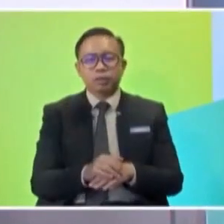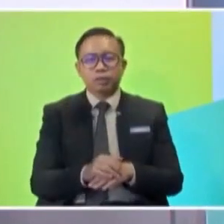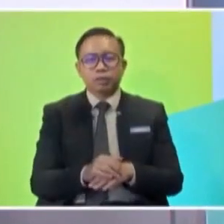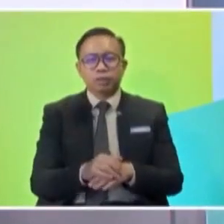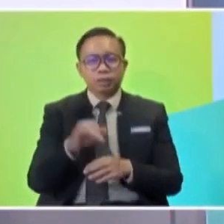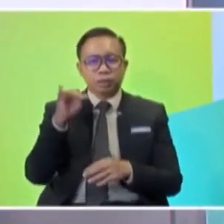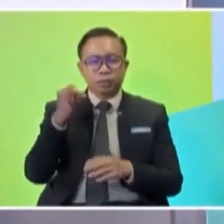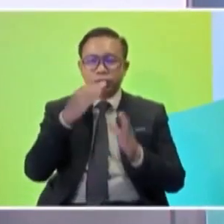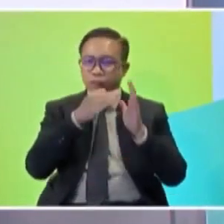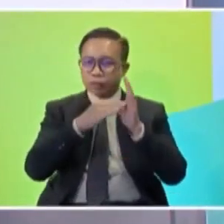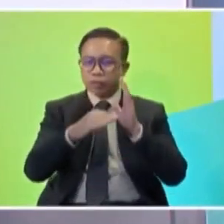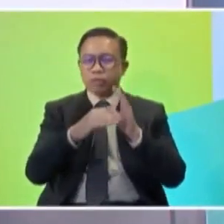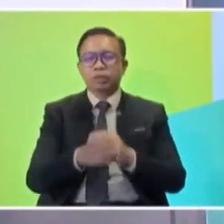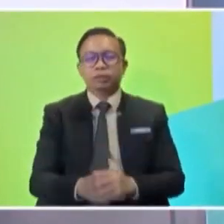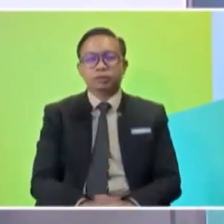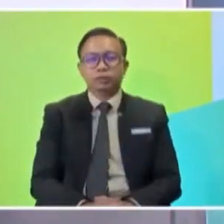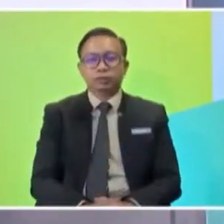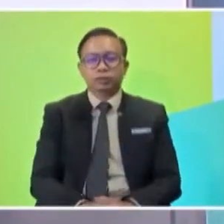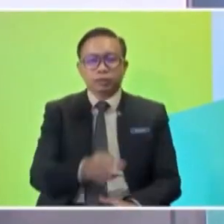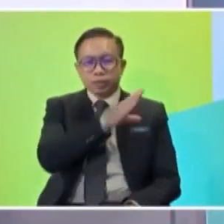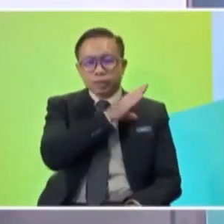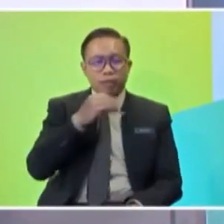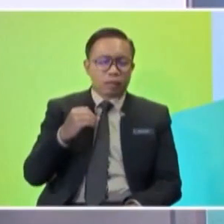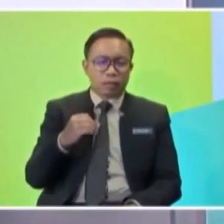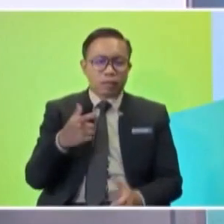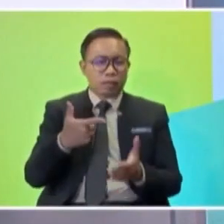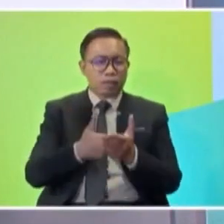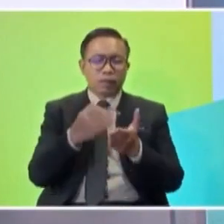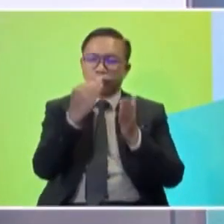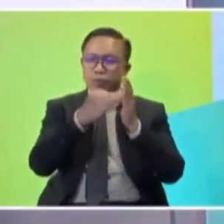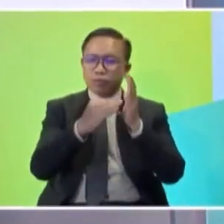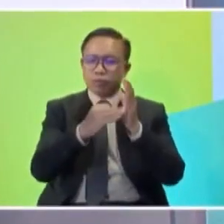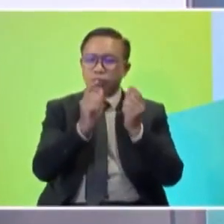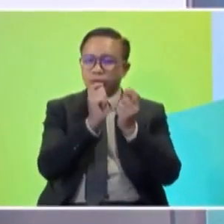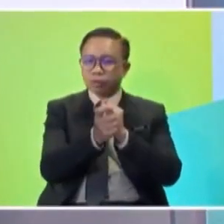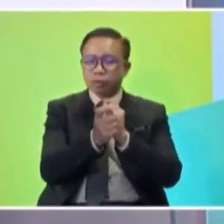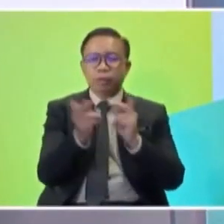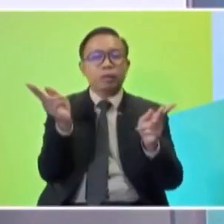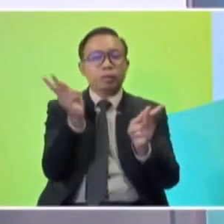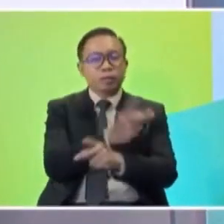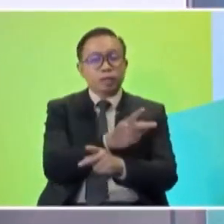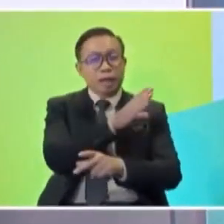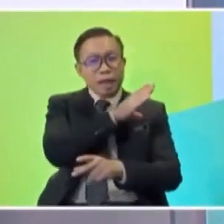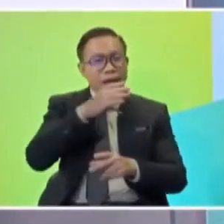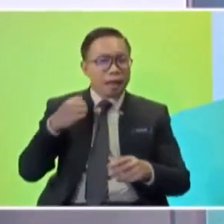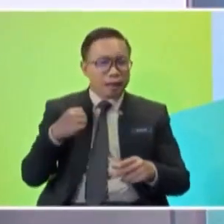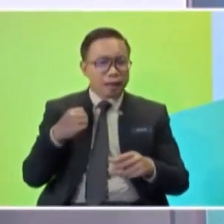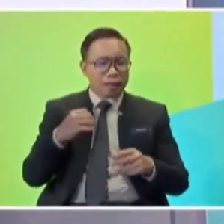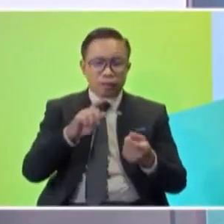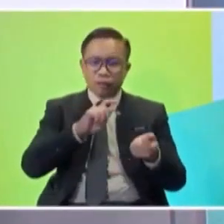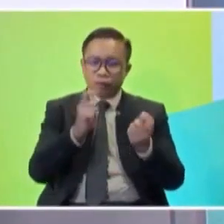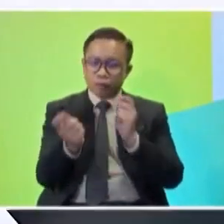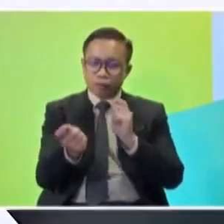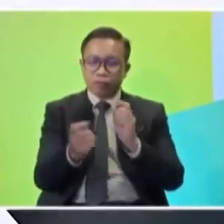a fraction and another fraction. So what you do, you have to convert it to multiplication and you have to inverse it.